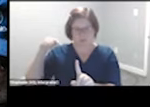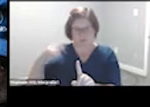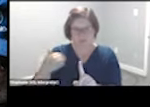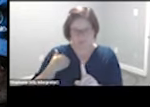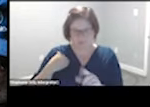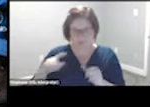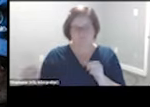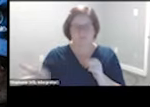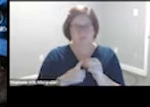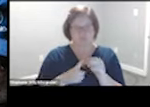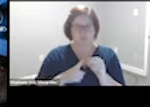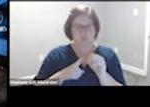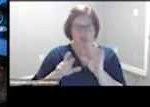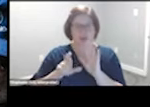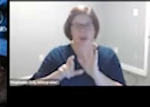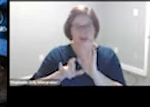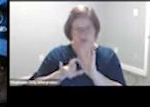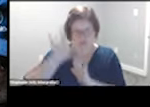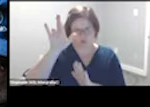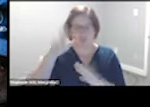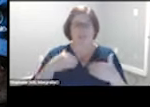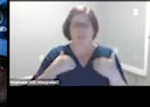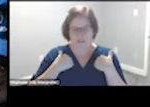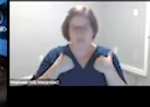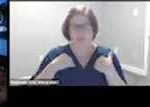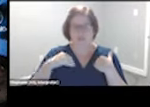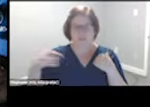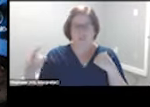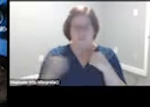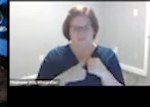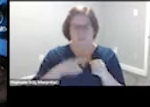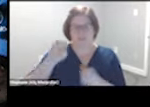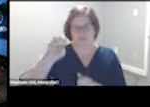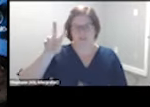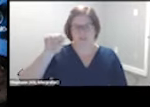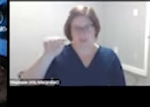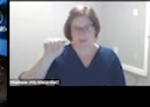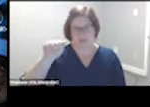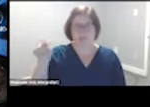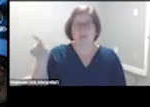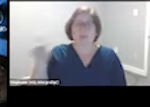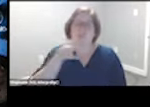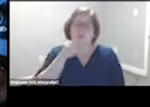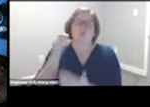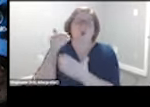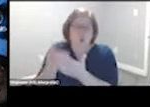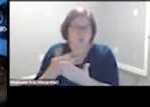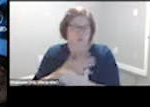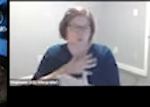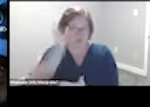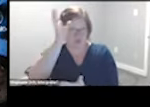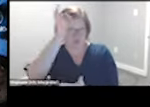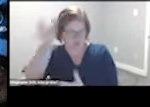first astronaut who had an EVA in the world the first time, and then he was almost my grandfather in Russia, and